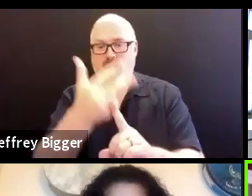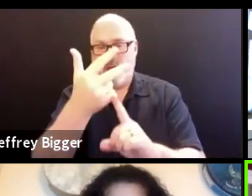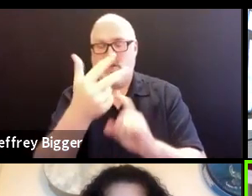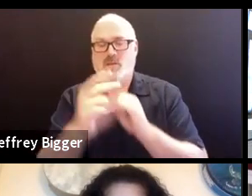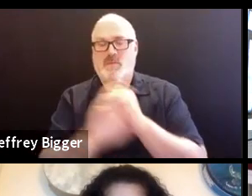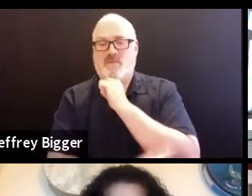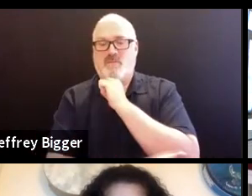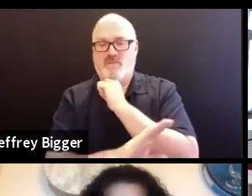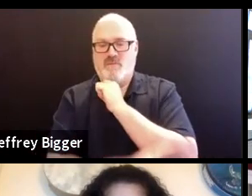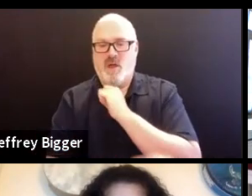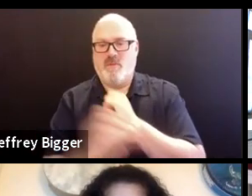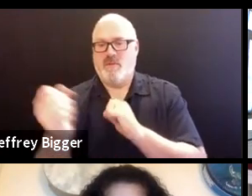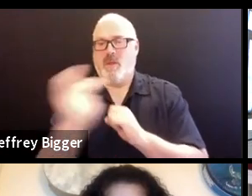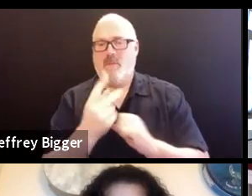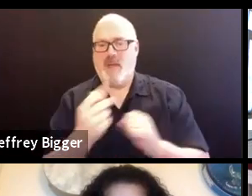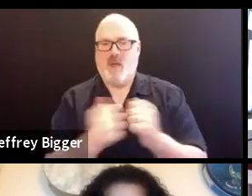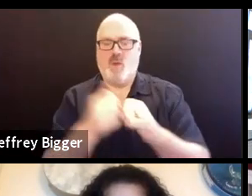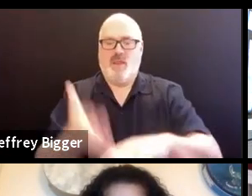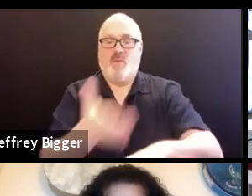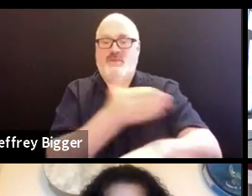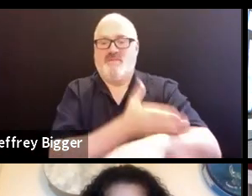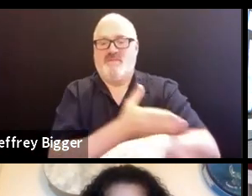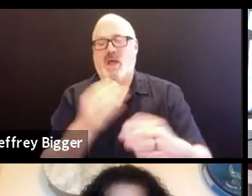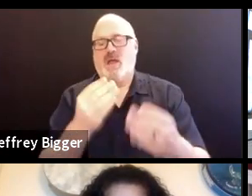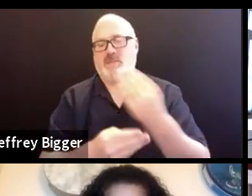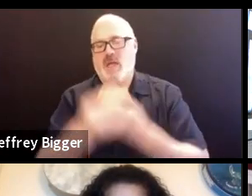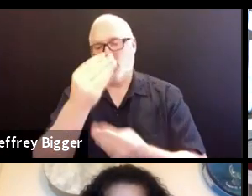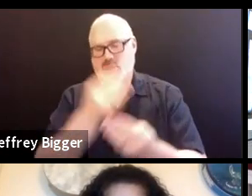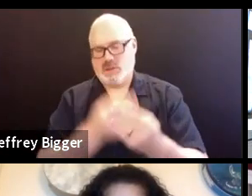a revised budget. It has